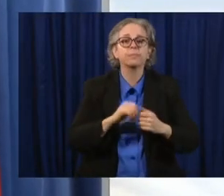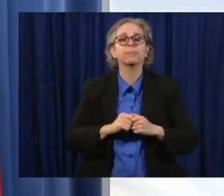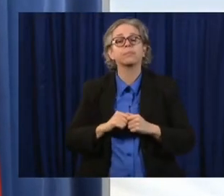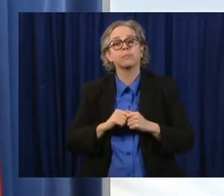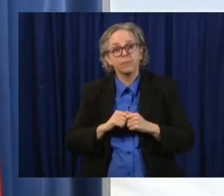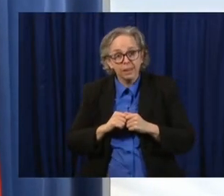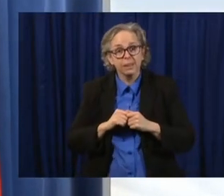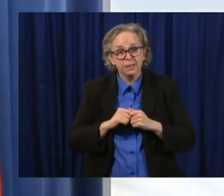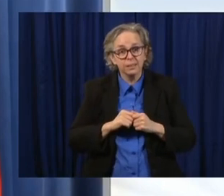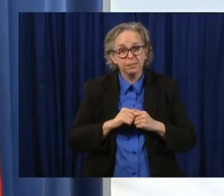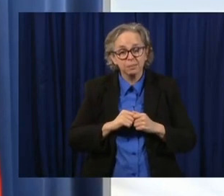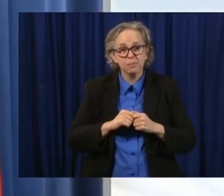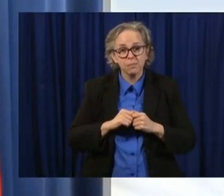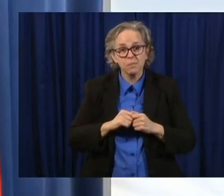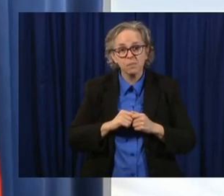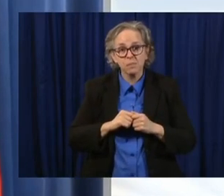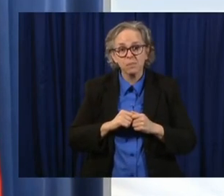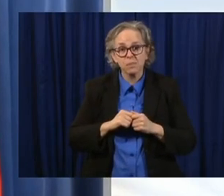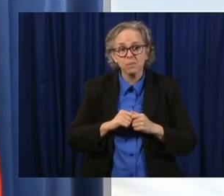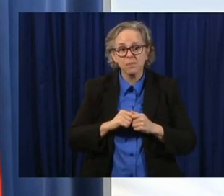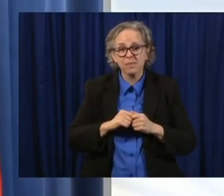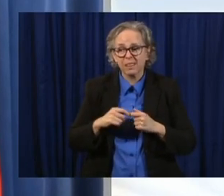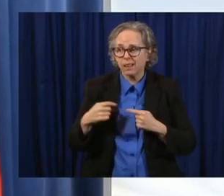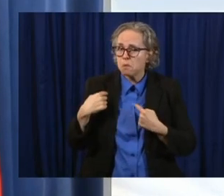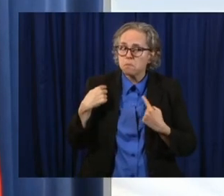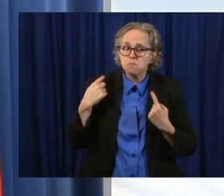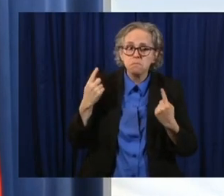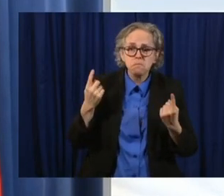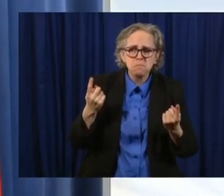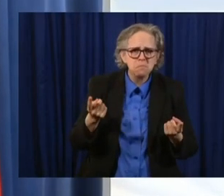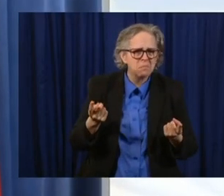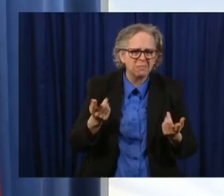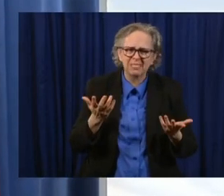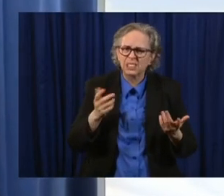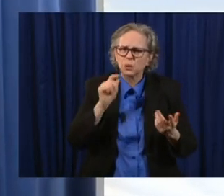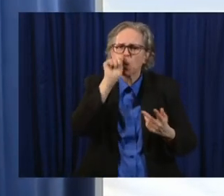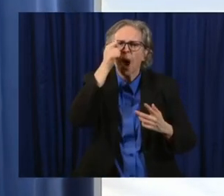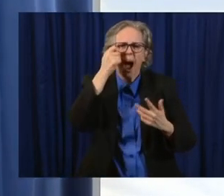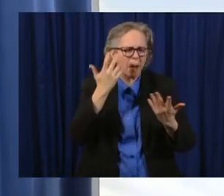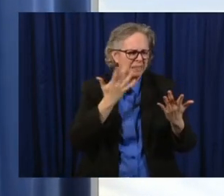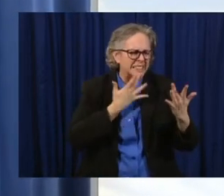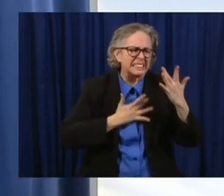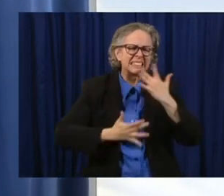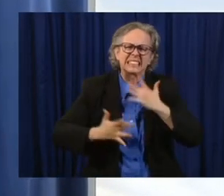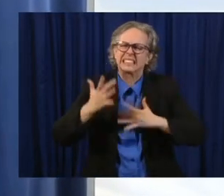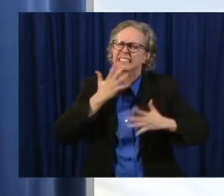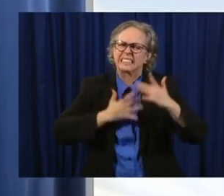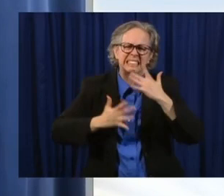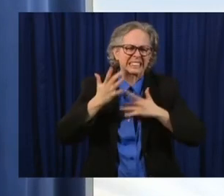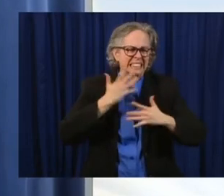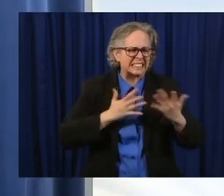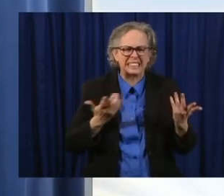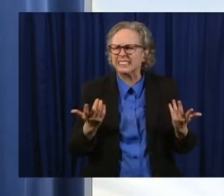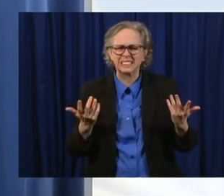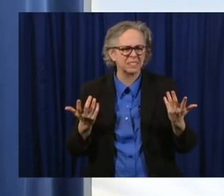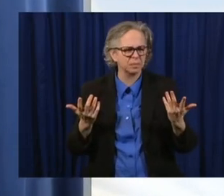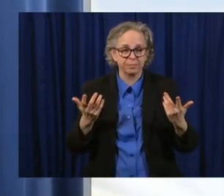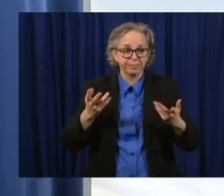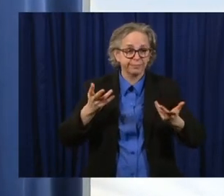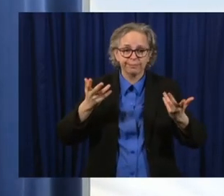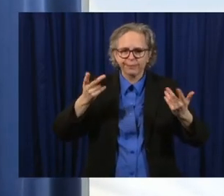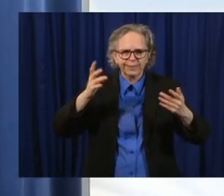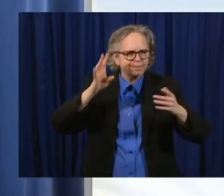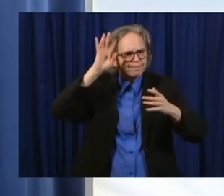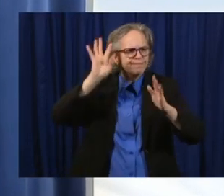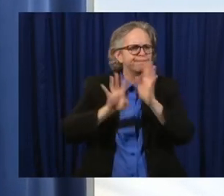We have experienced a shortage of swabs in Ohio, and really what we've been able to do is to come up with an Ohio solution to this.